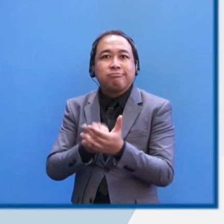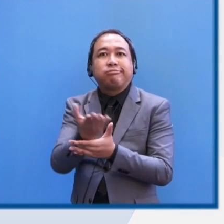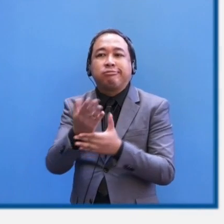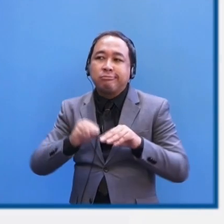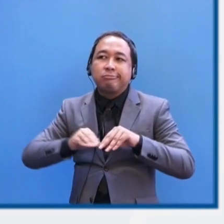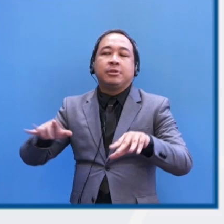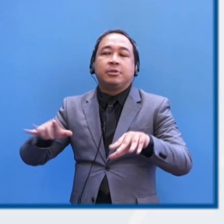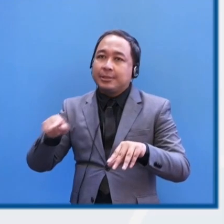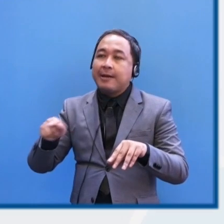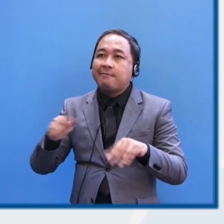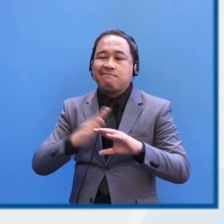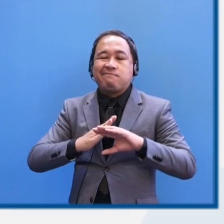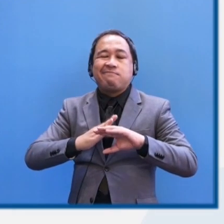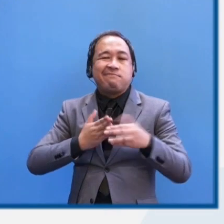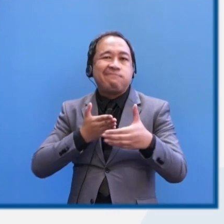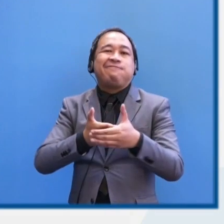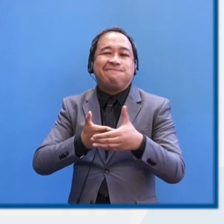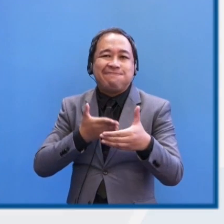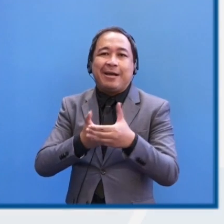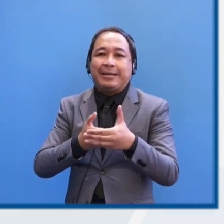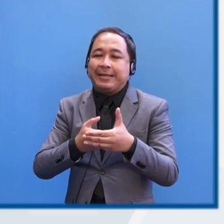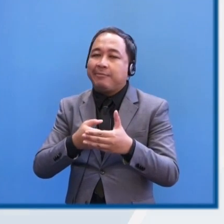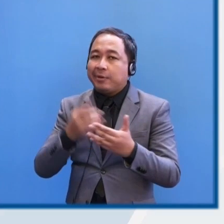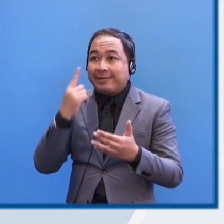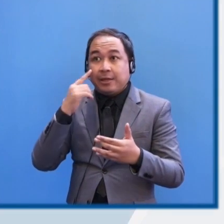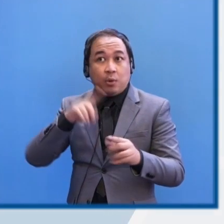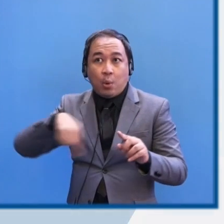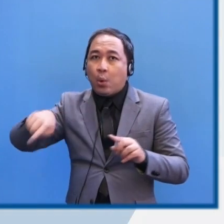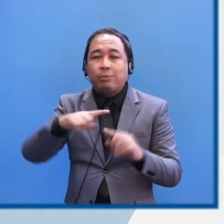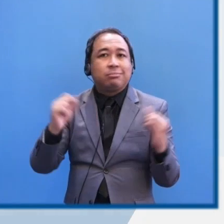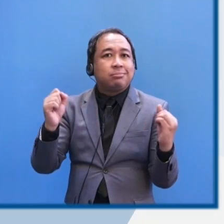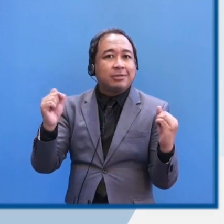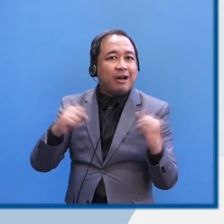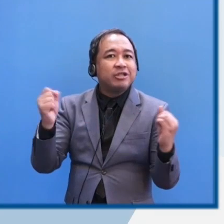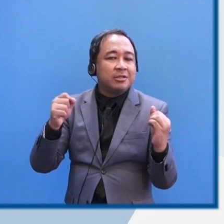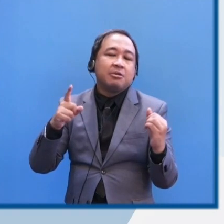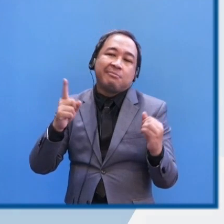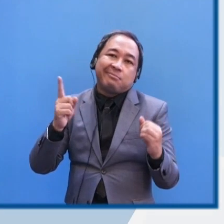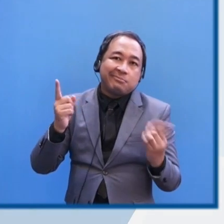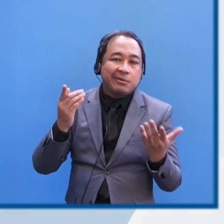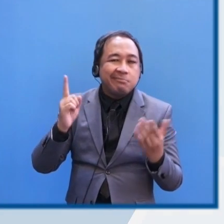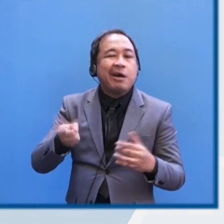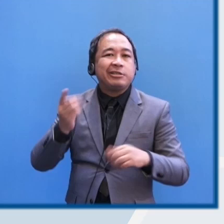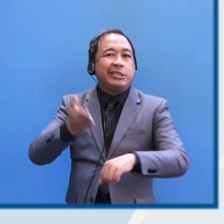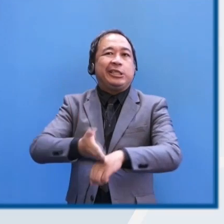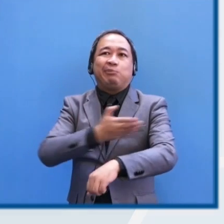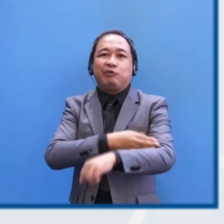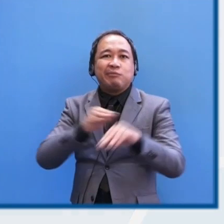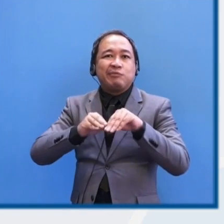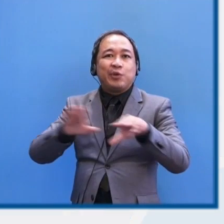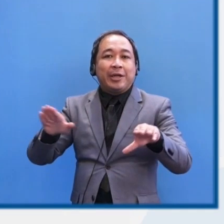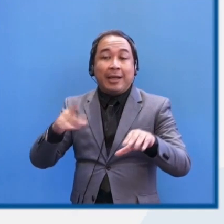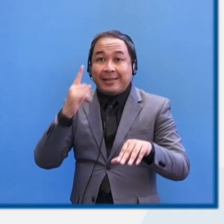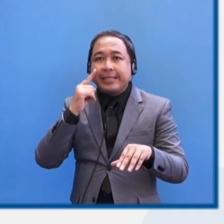still have room for improvement there. And answer is also breaking the silos,